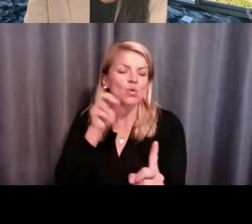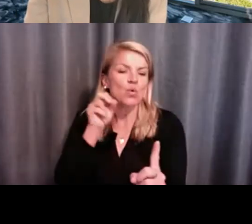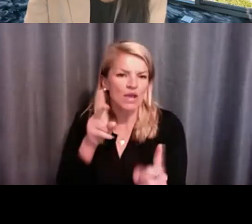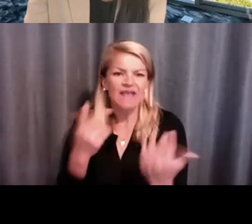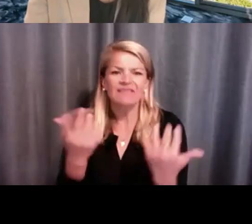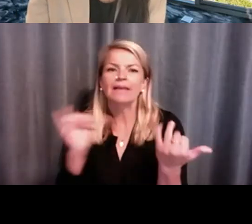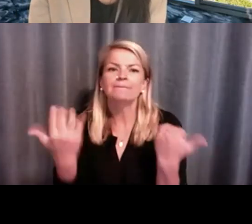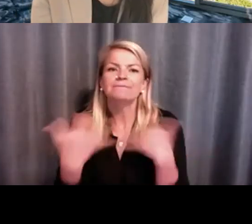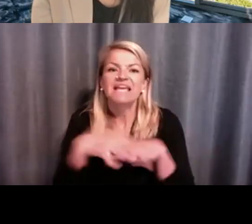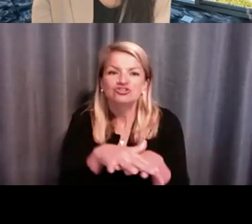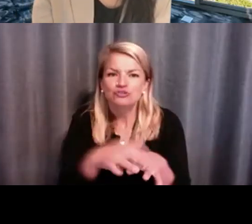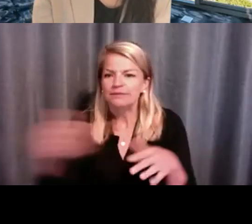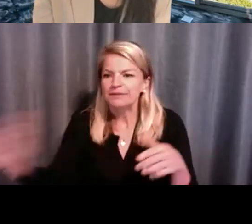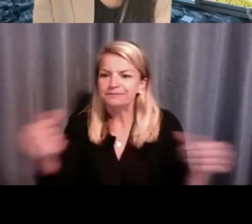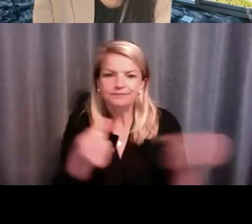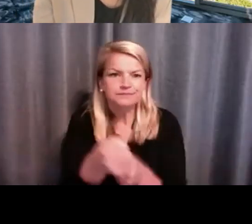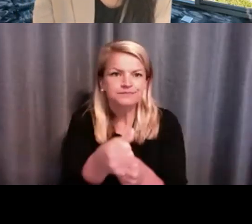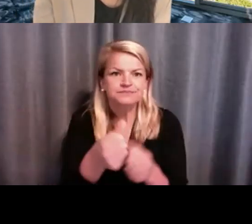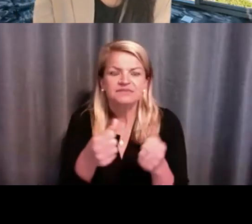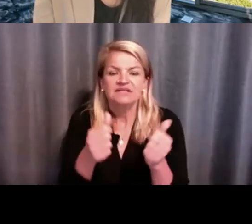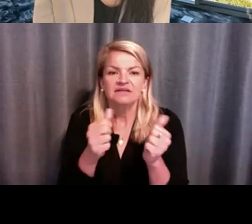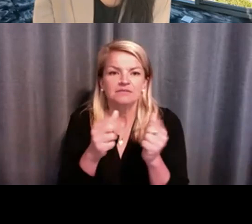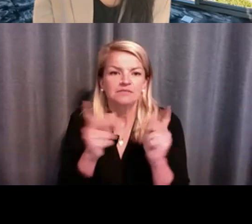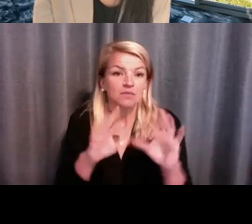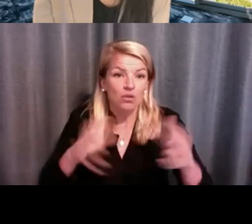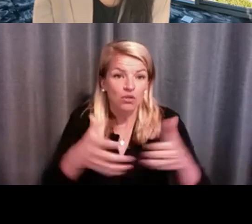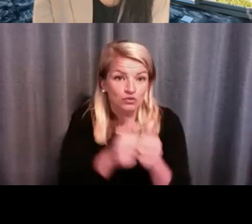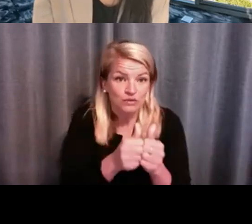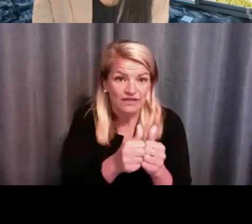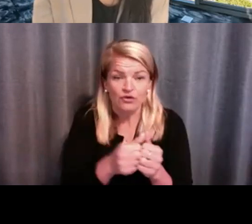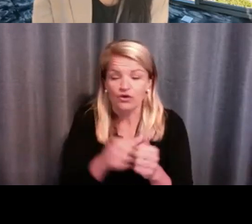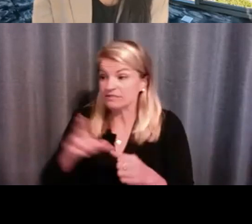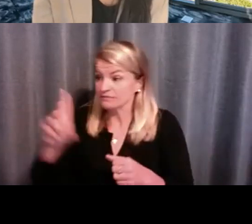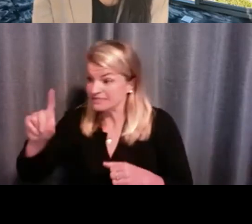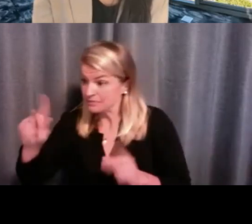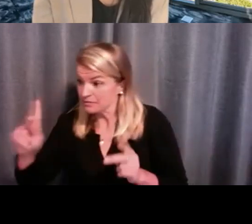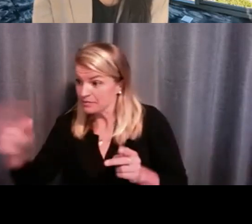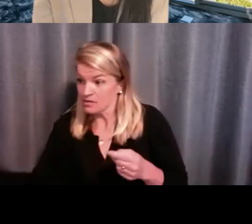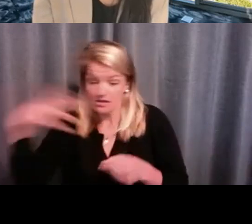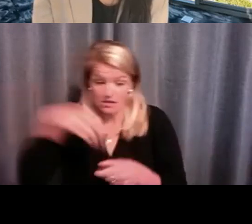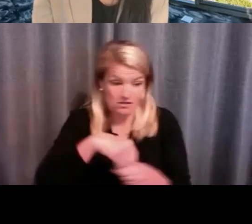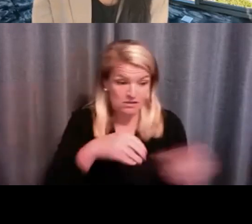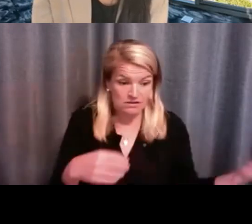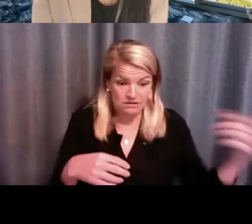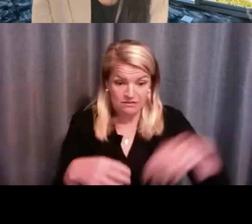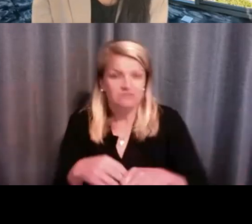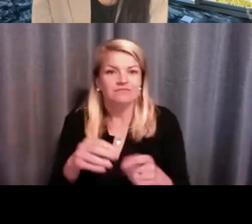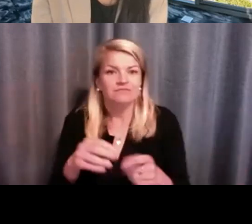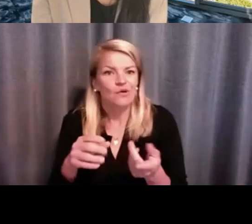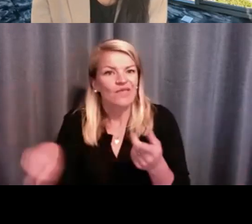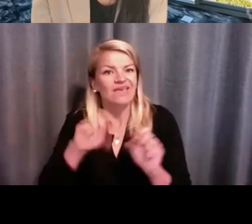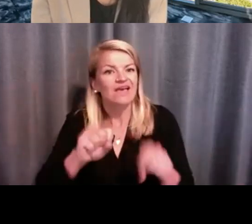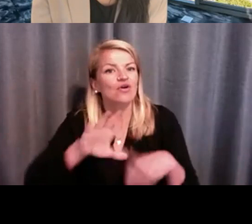mainstreaming the education of persons with disabilities, and so that they can enjoy the same rights